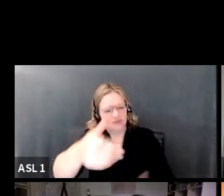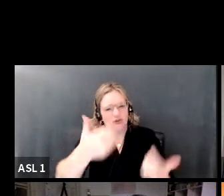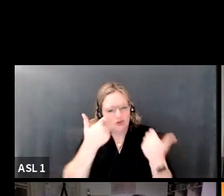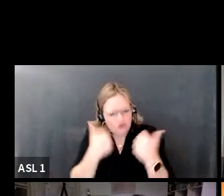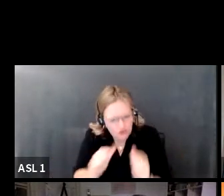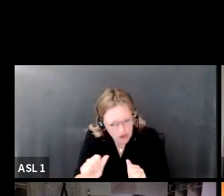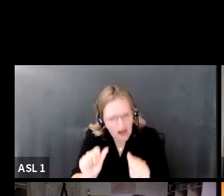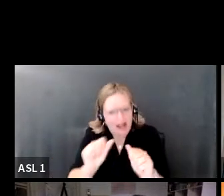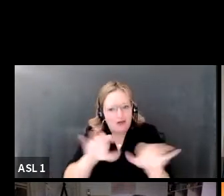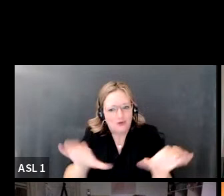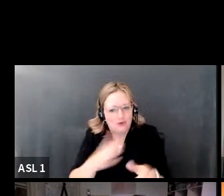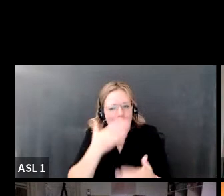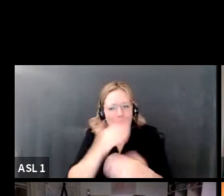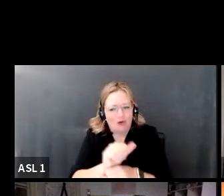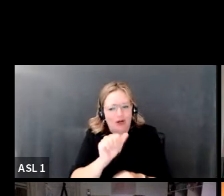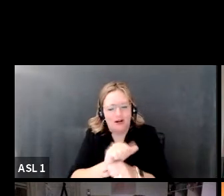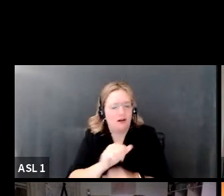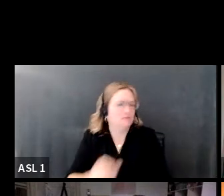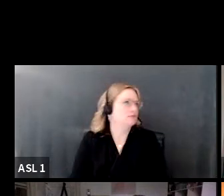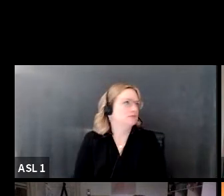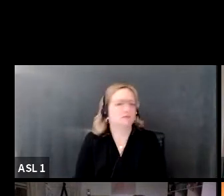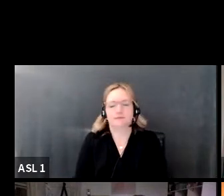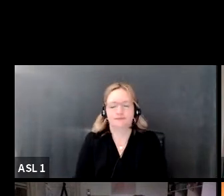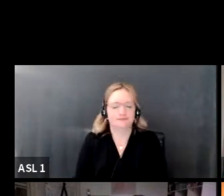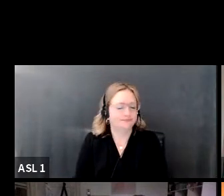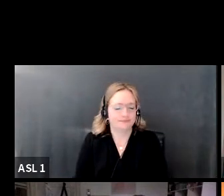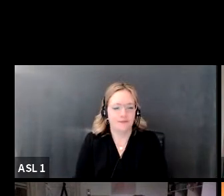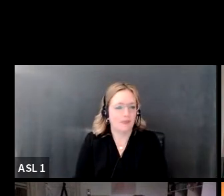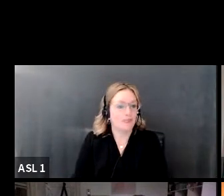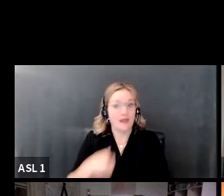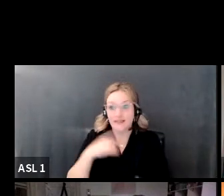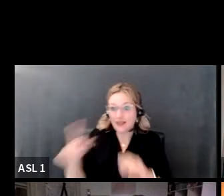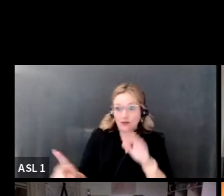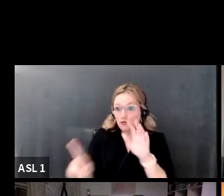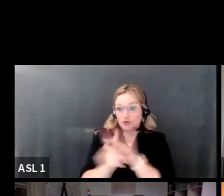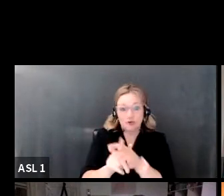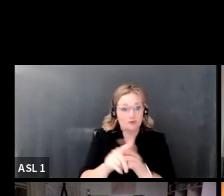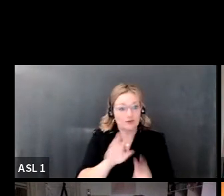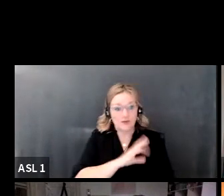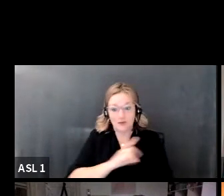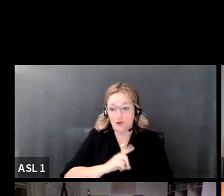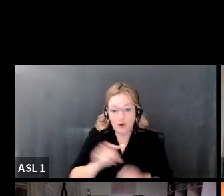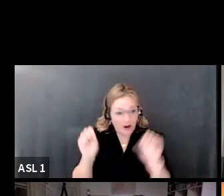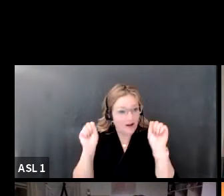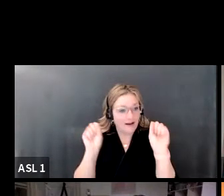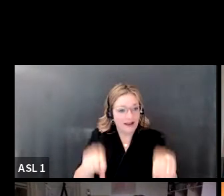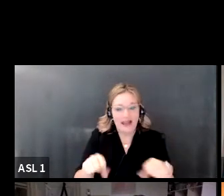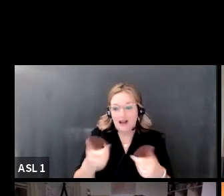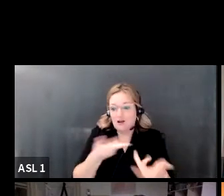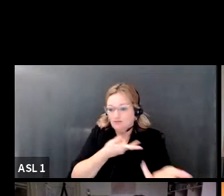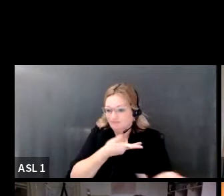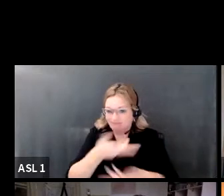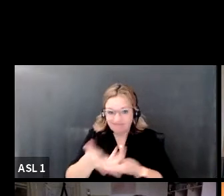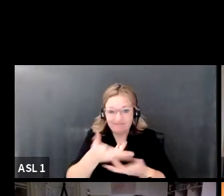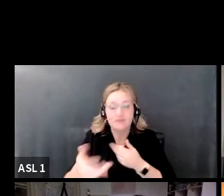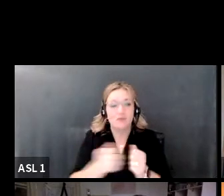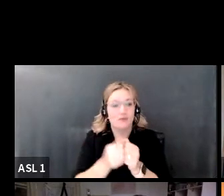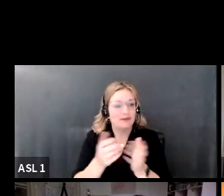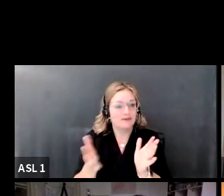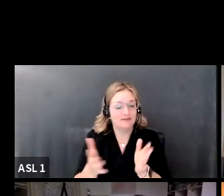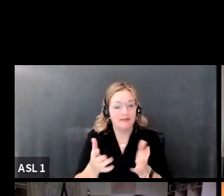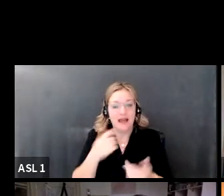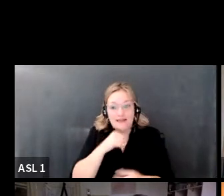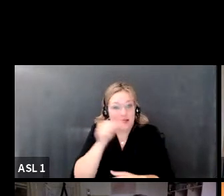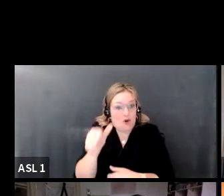work done just like they've had every opportunity to show up to the board they've had every opportunity to engage the public with their side of